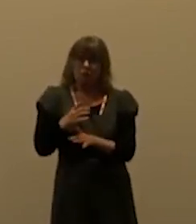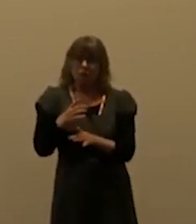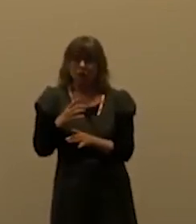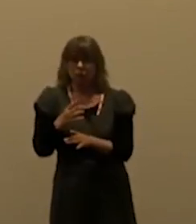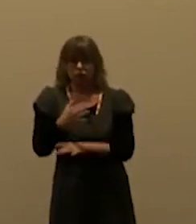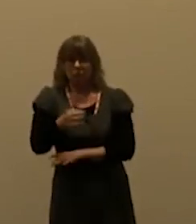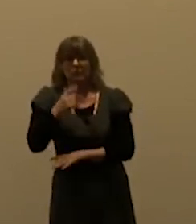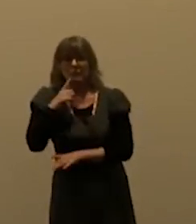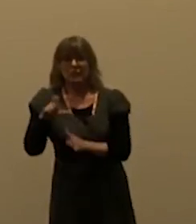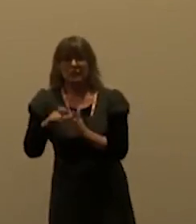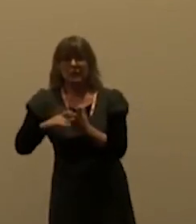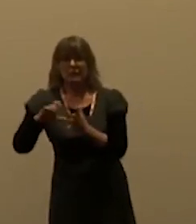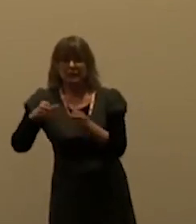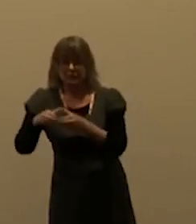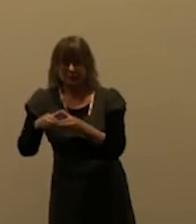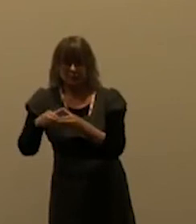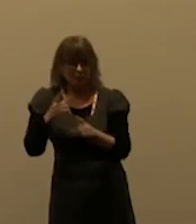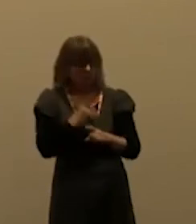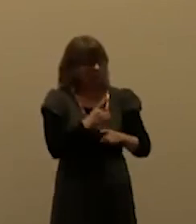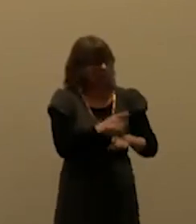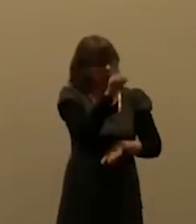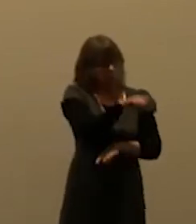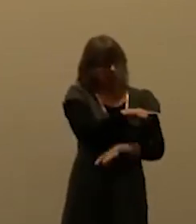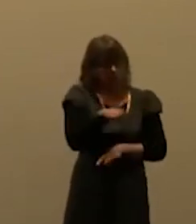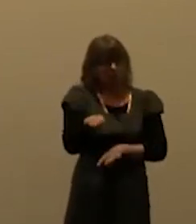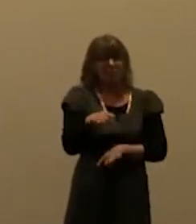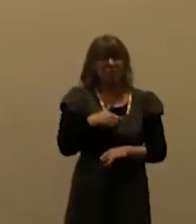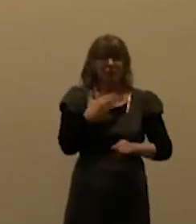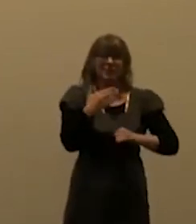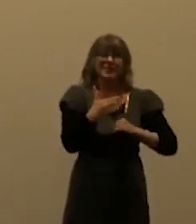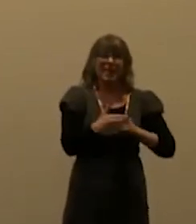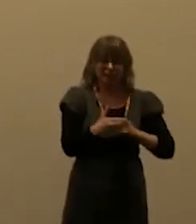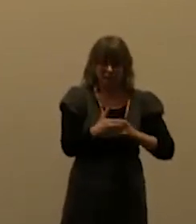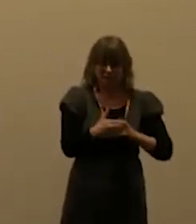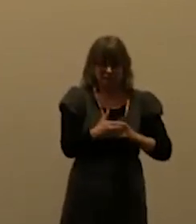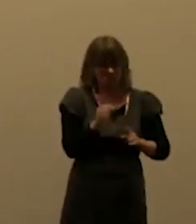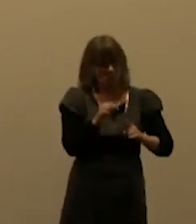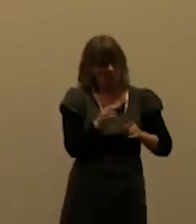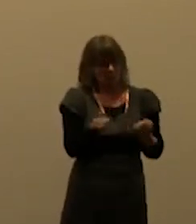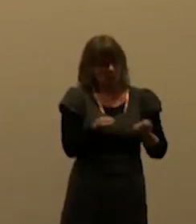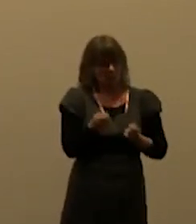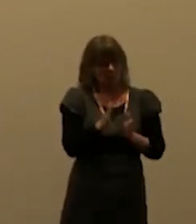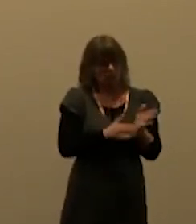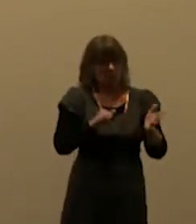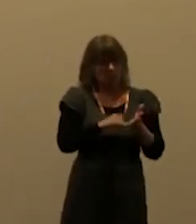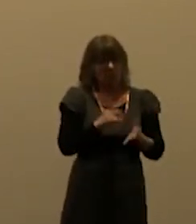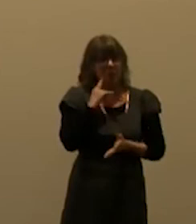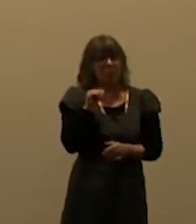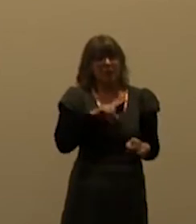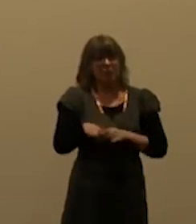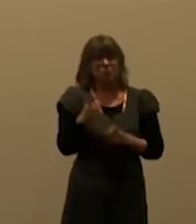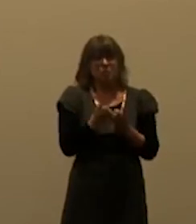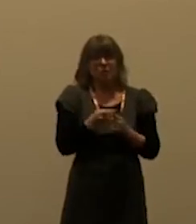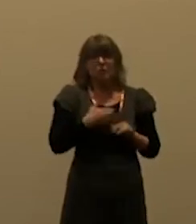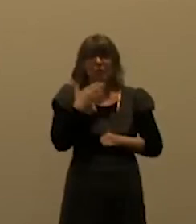towards Graph, because that's the central API management endpoint for Microsoft, you know, 365. So that's probably where most things will end up. And again, if you're